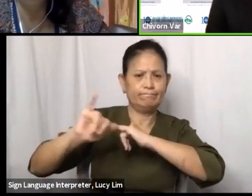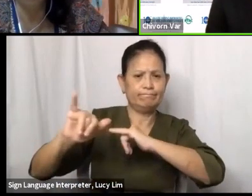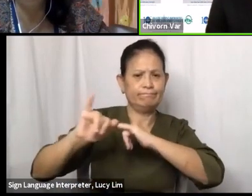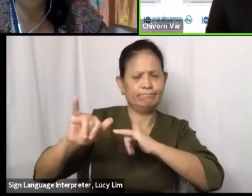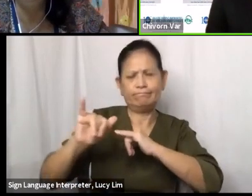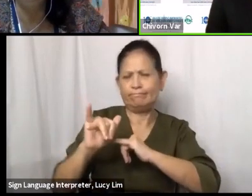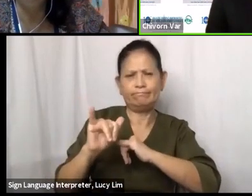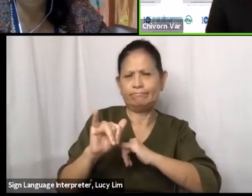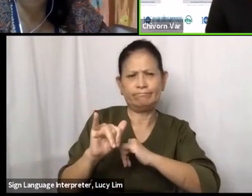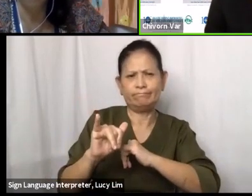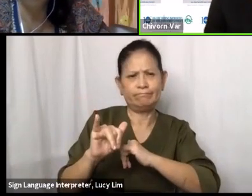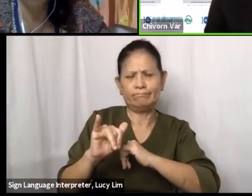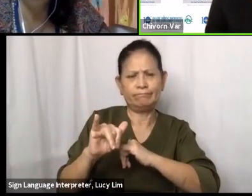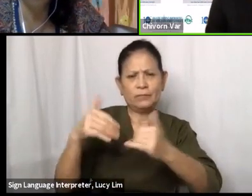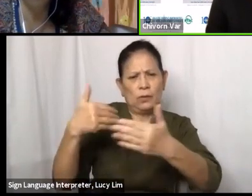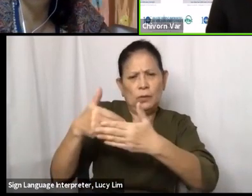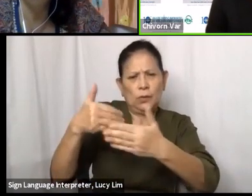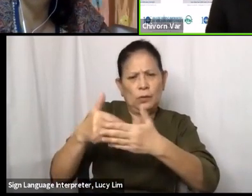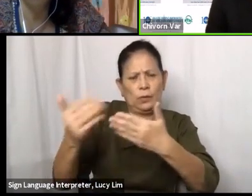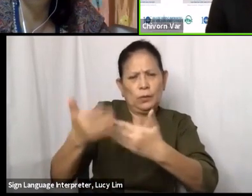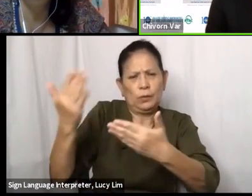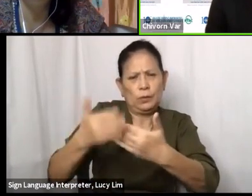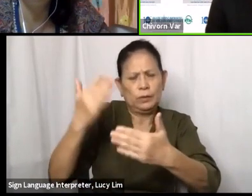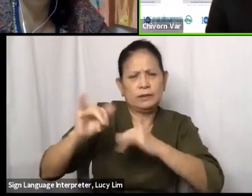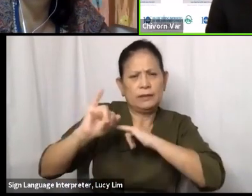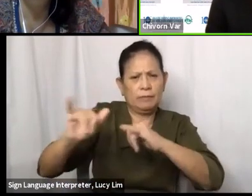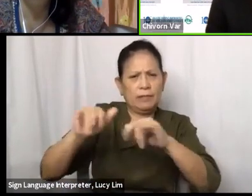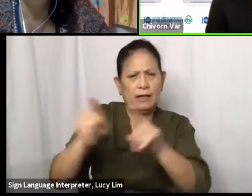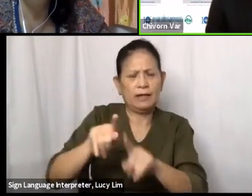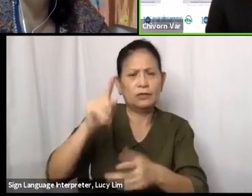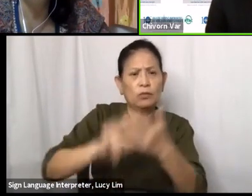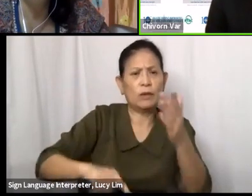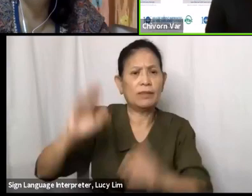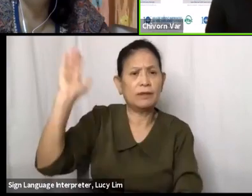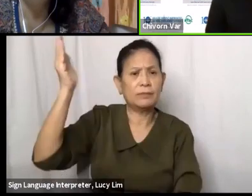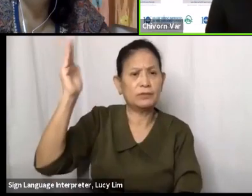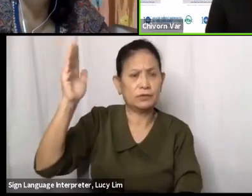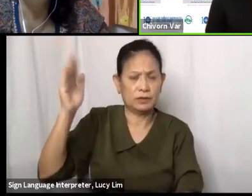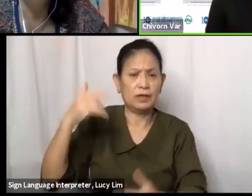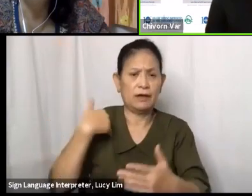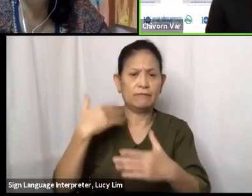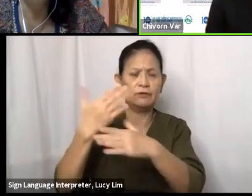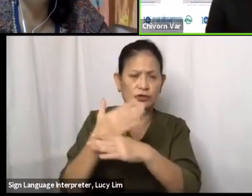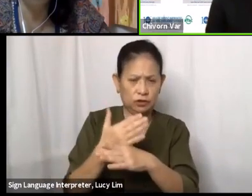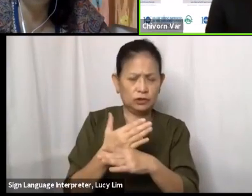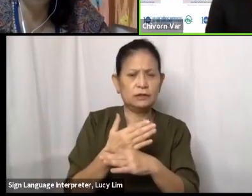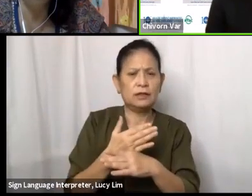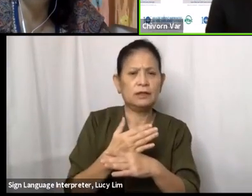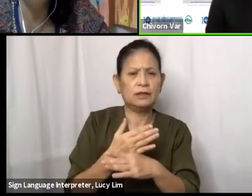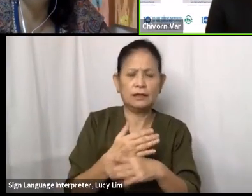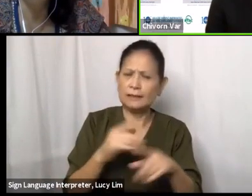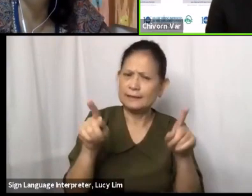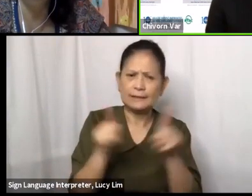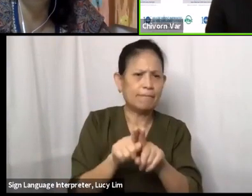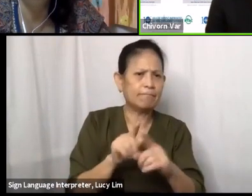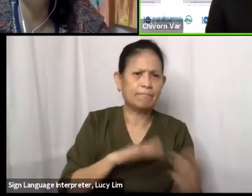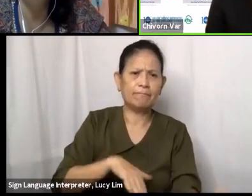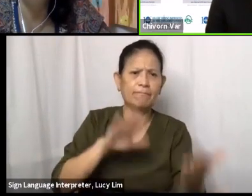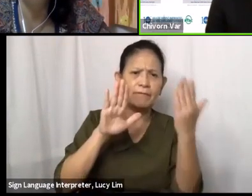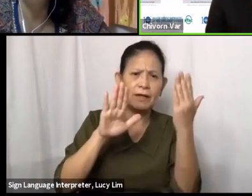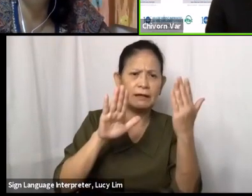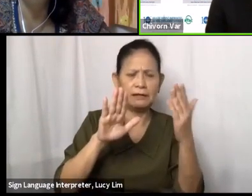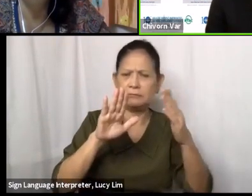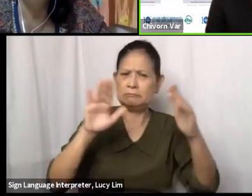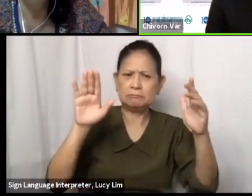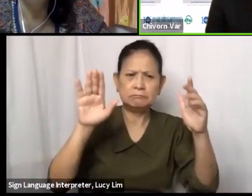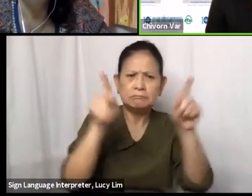much similar to what our presenter have told us. So face a similar issue